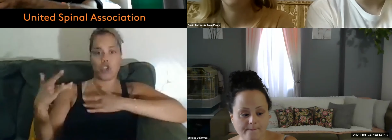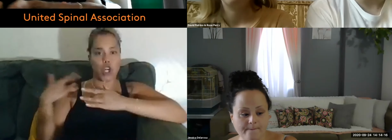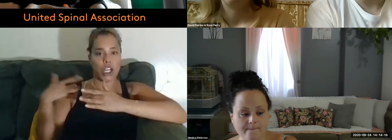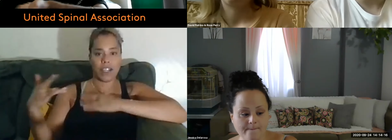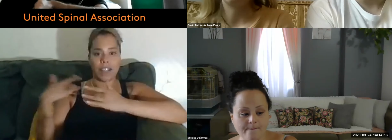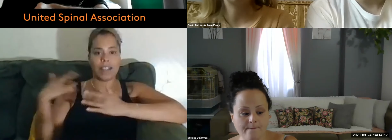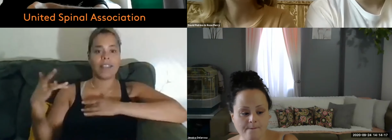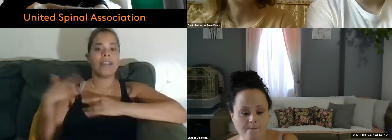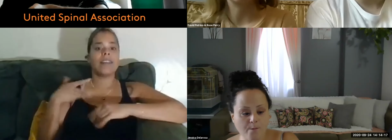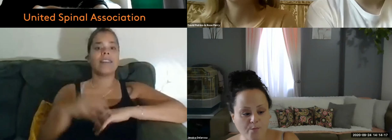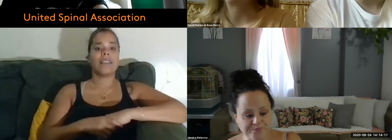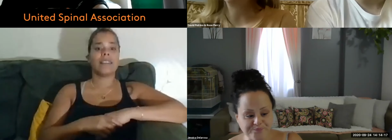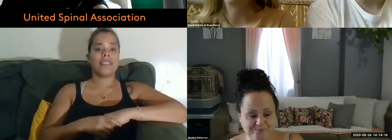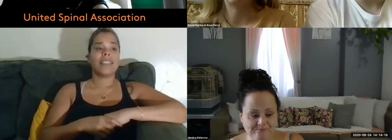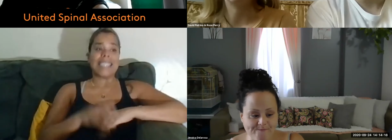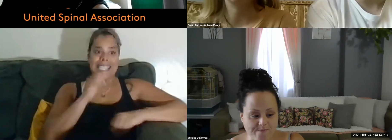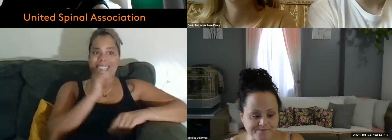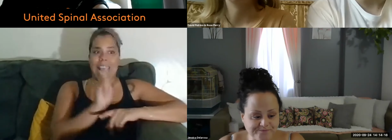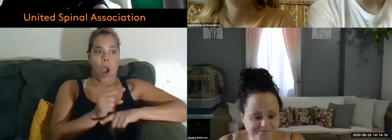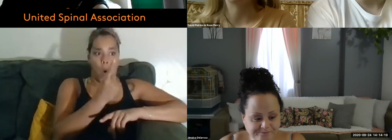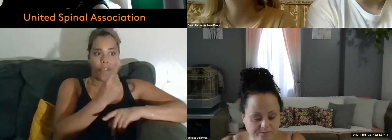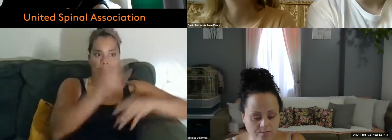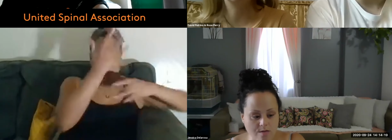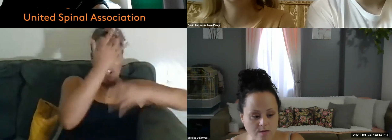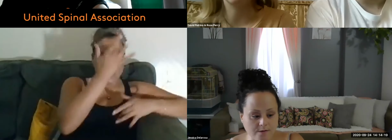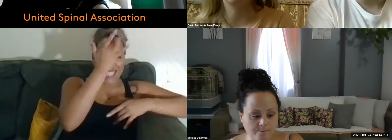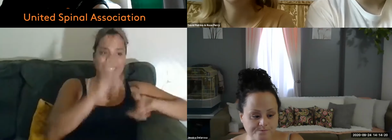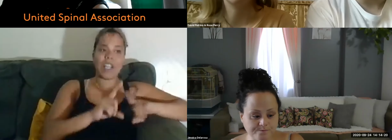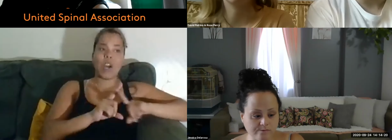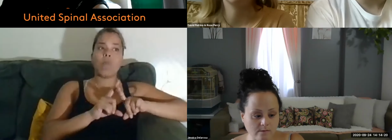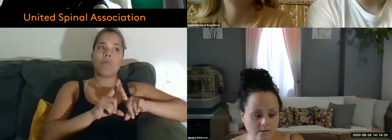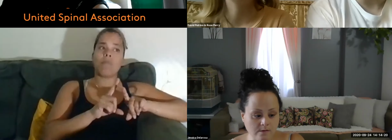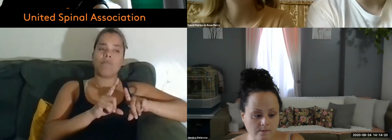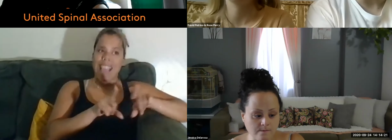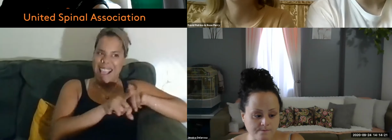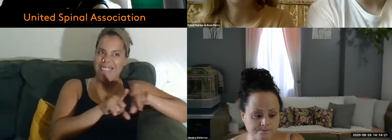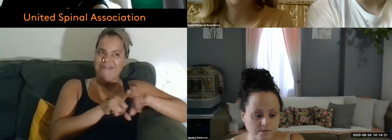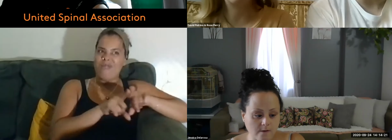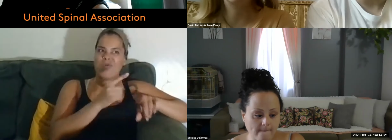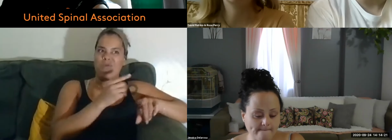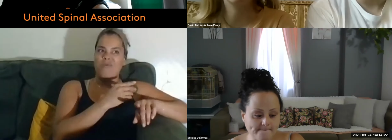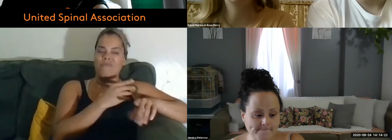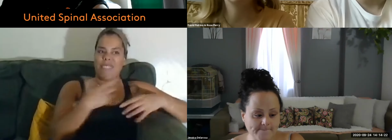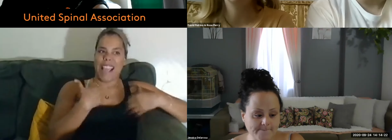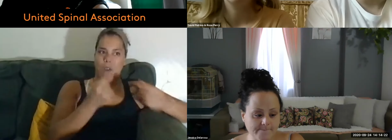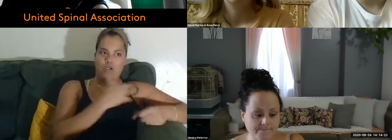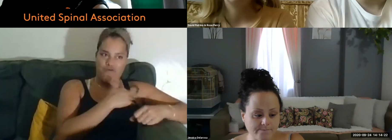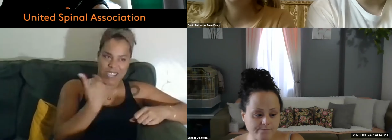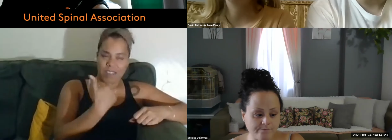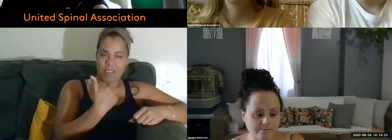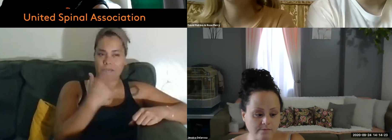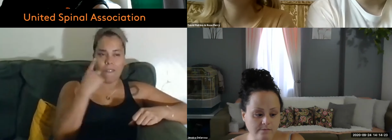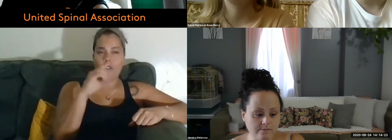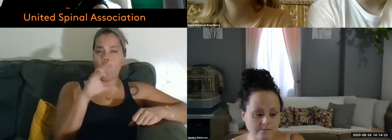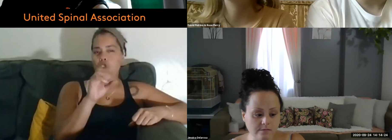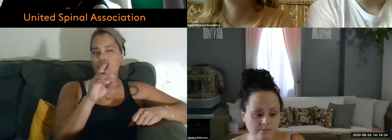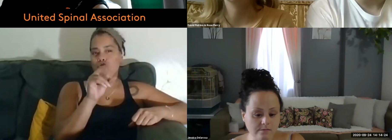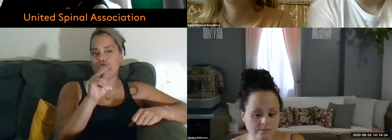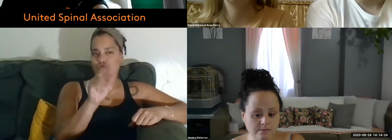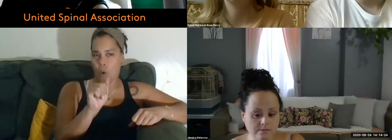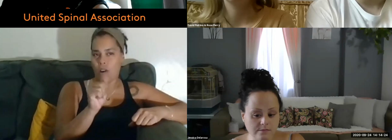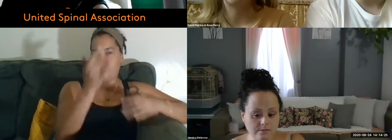of the pandemic itself and the health risk that comes with the coronavirus, but also the health risk that